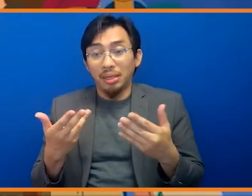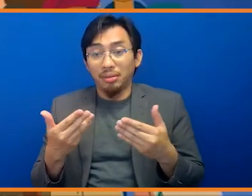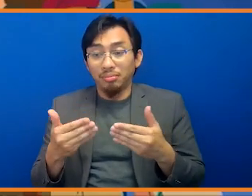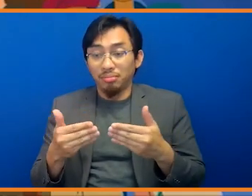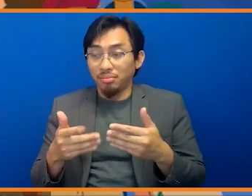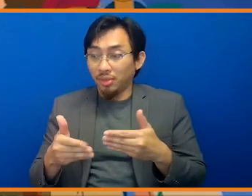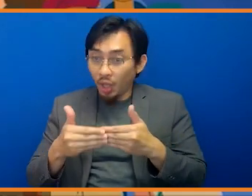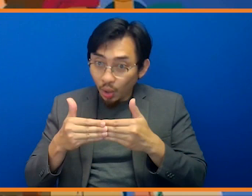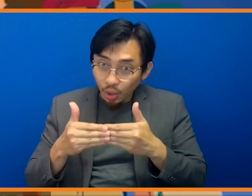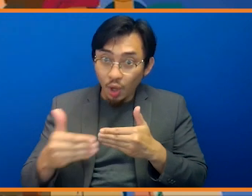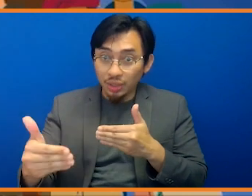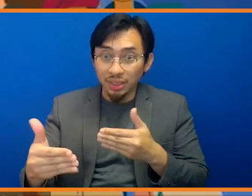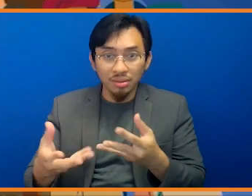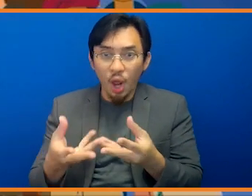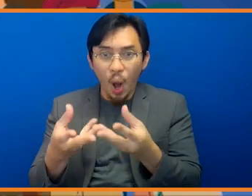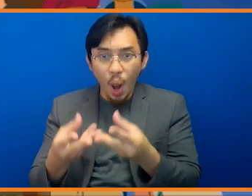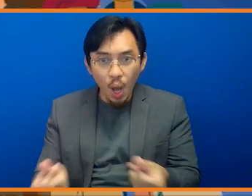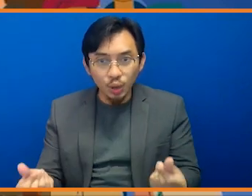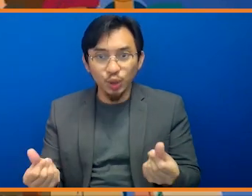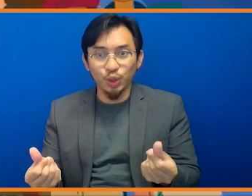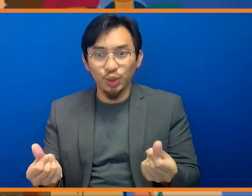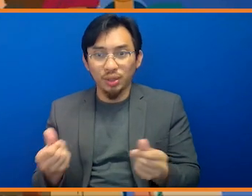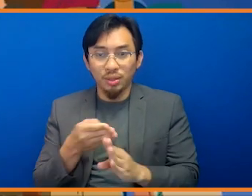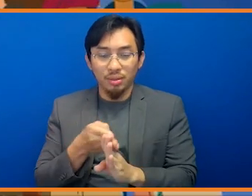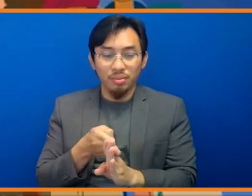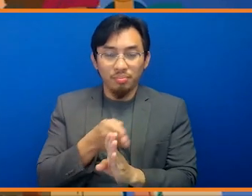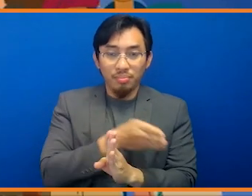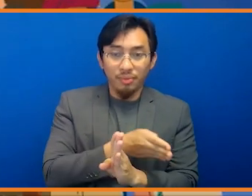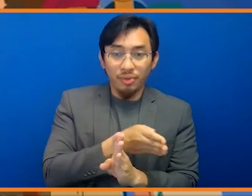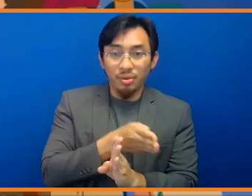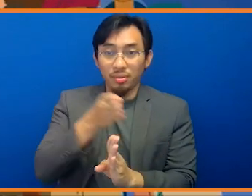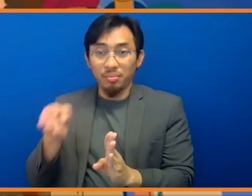the society occurs between pre and post.